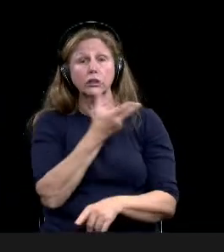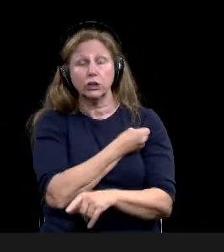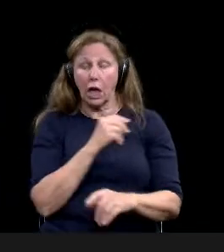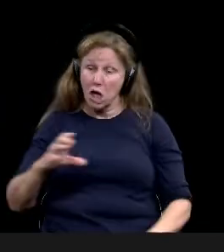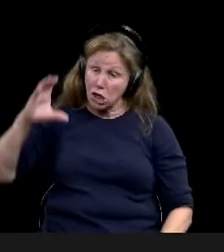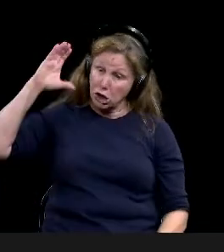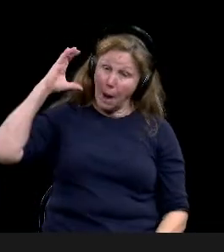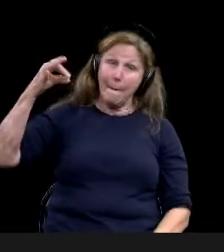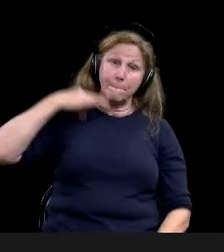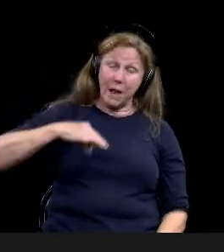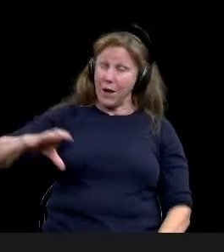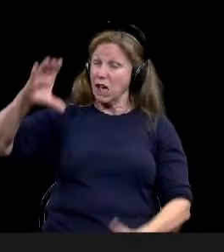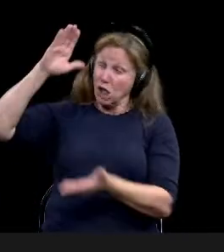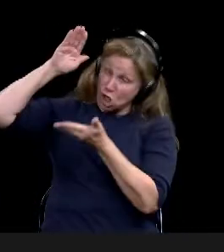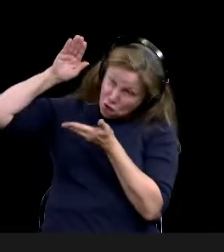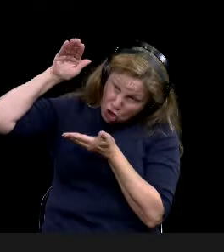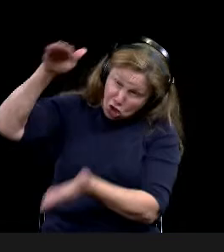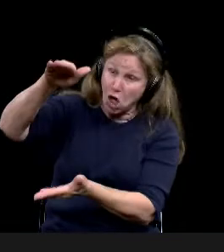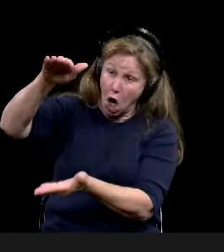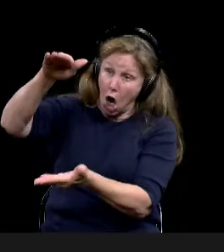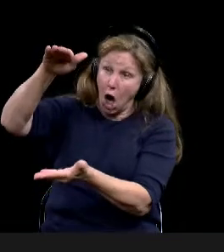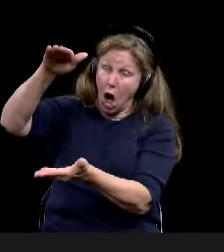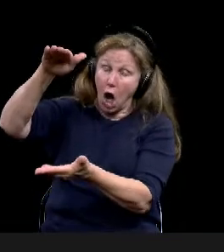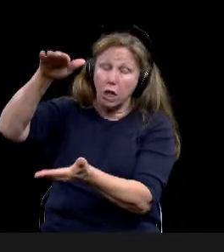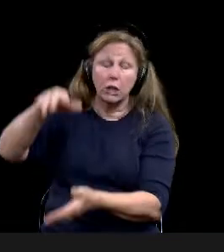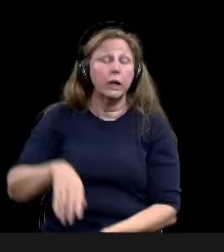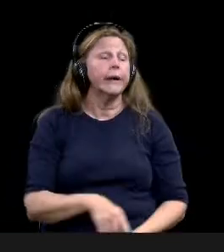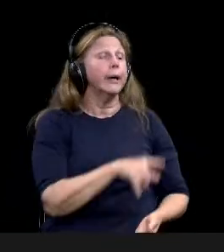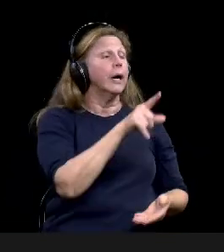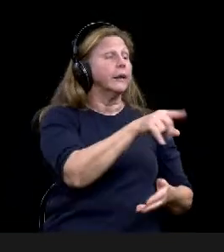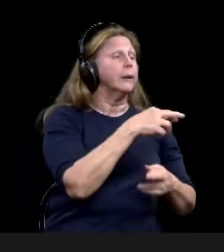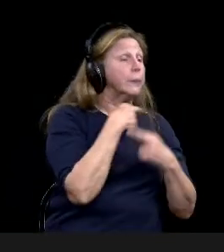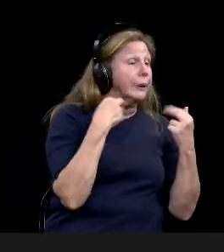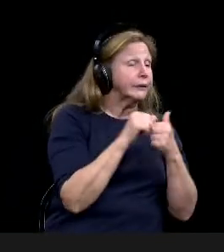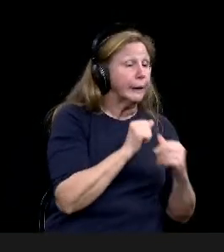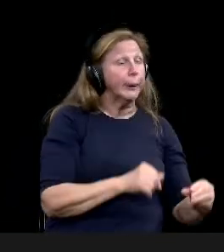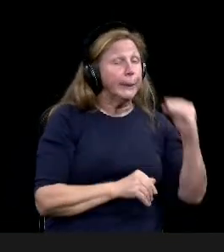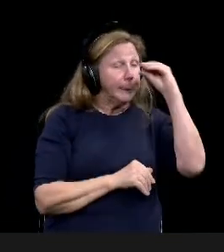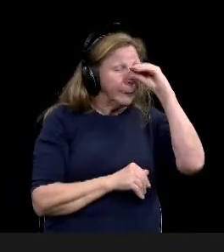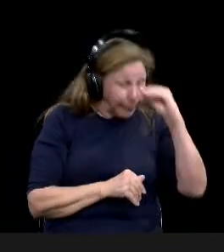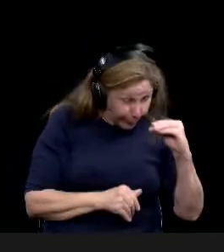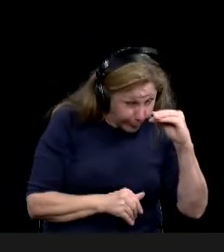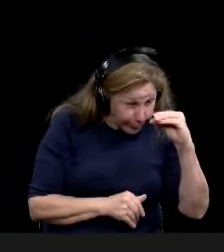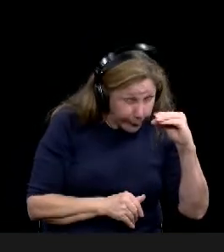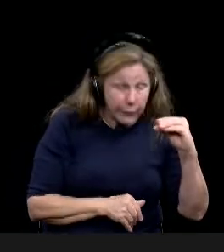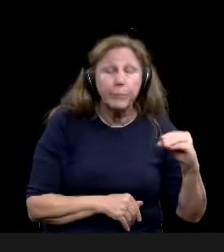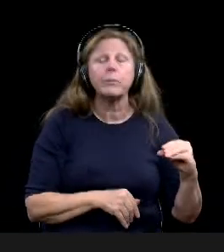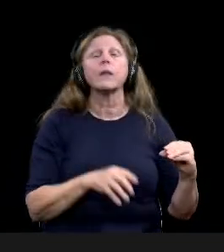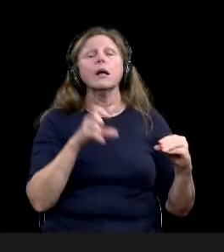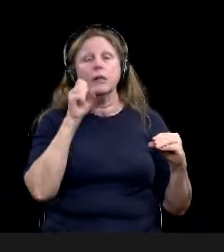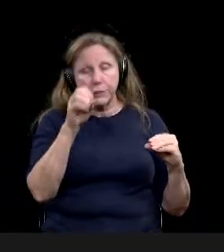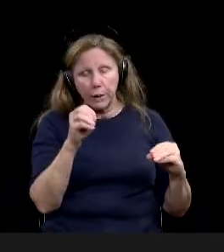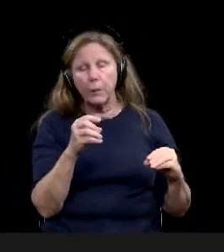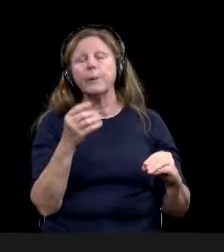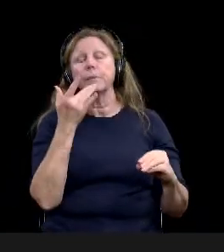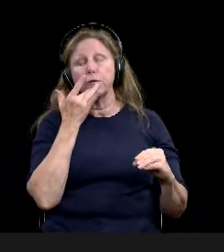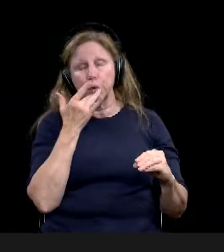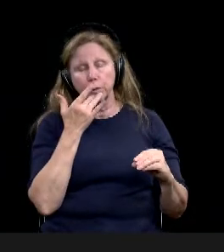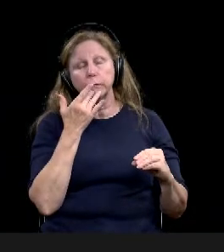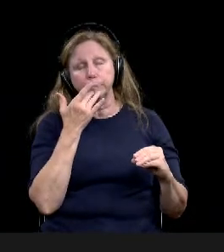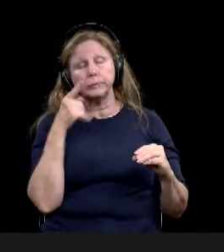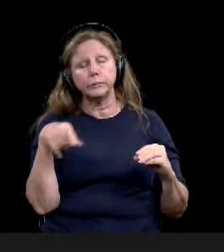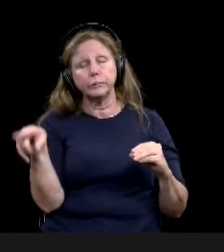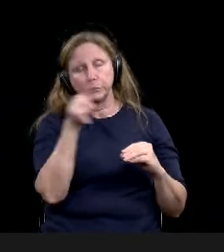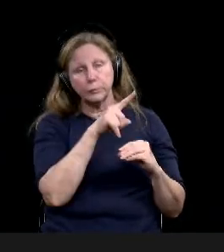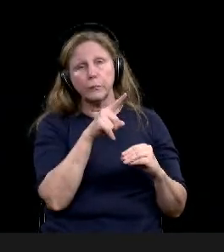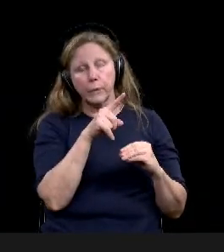strong recommendation is that all individuals in the community get vaccinated for